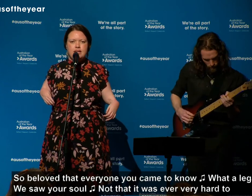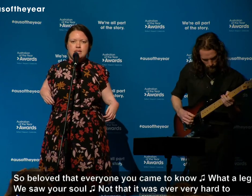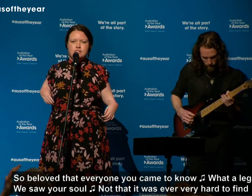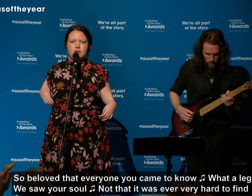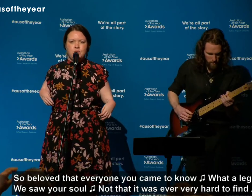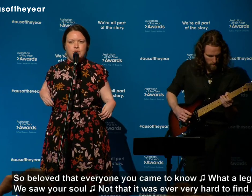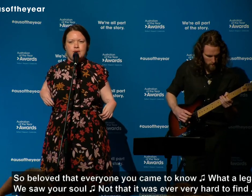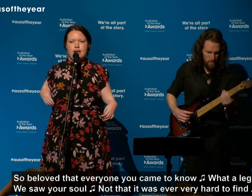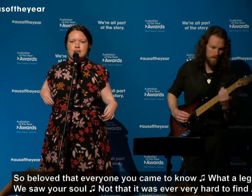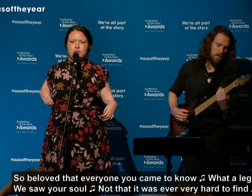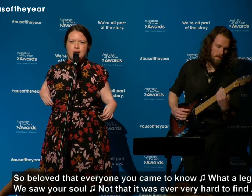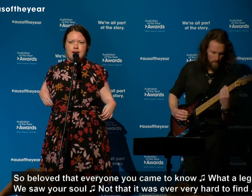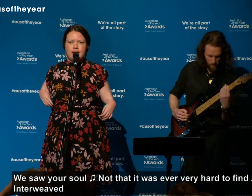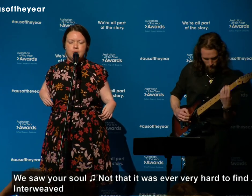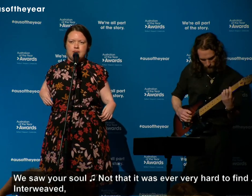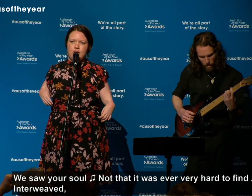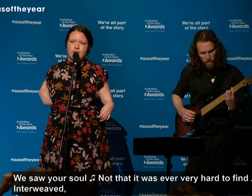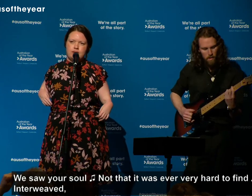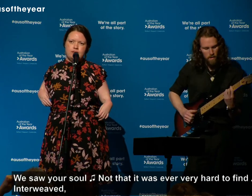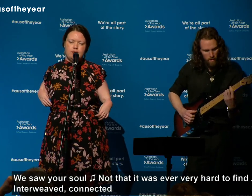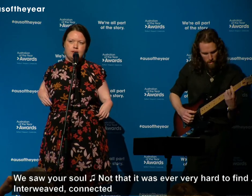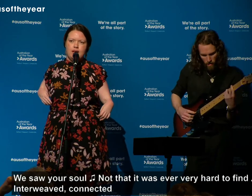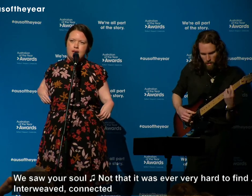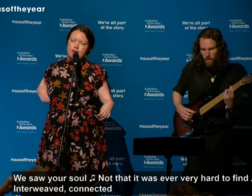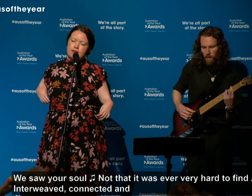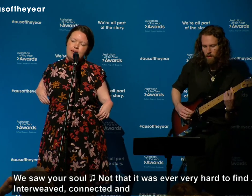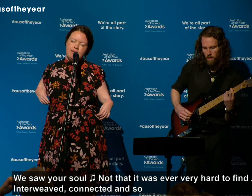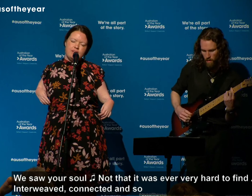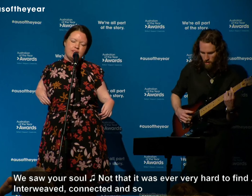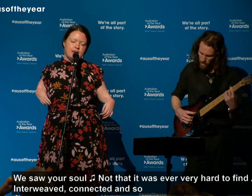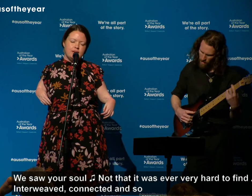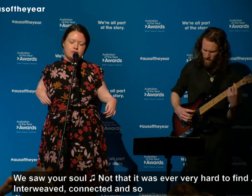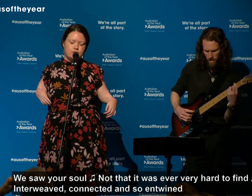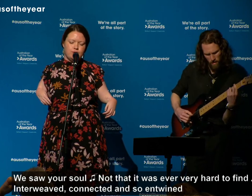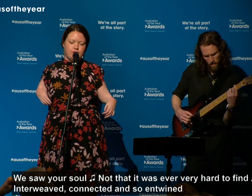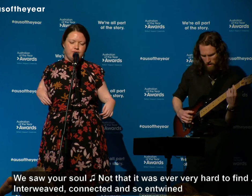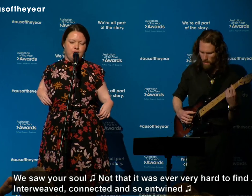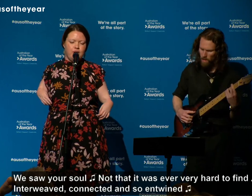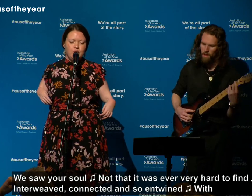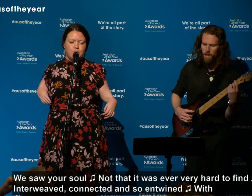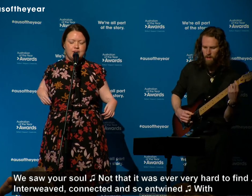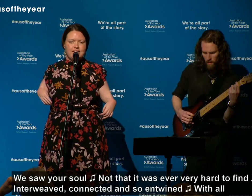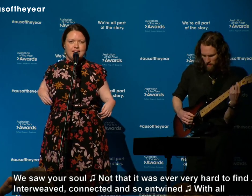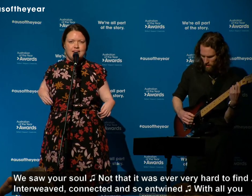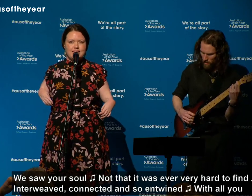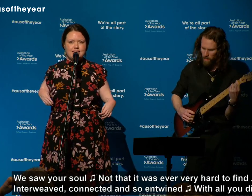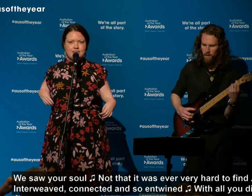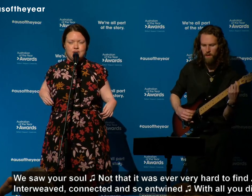With all you did and everything you stood for.